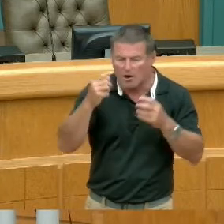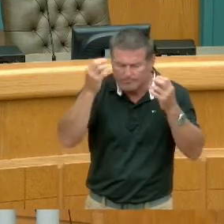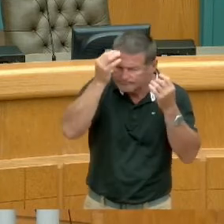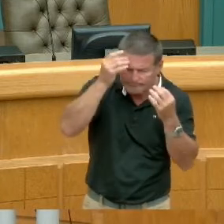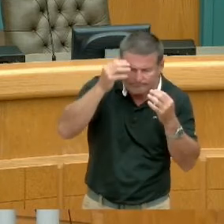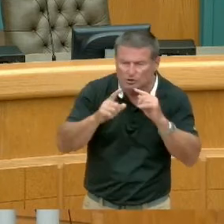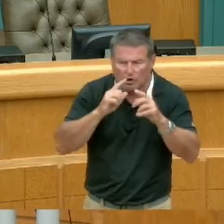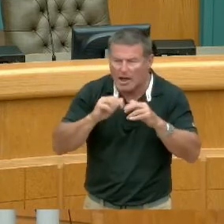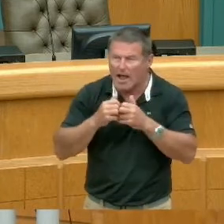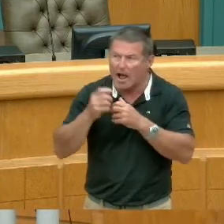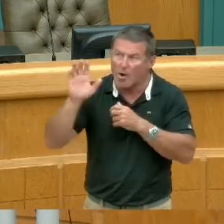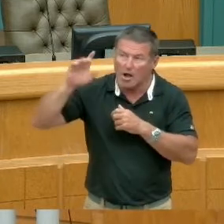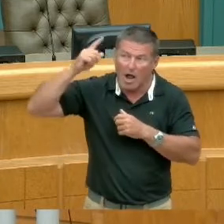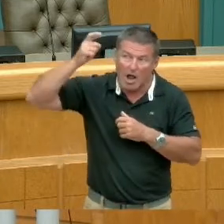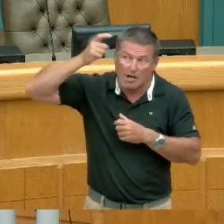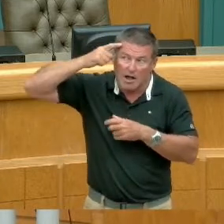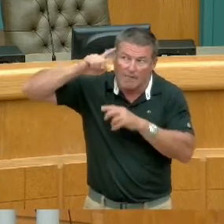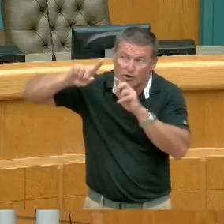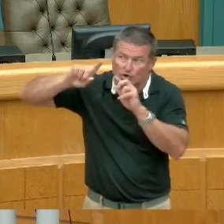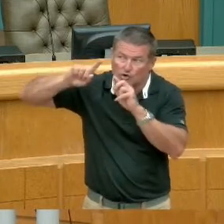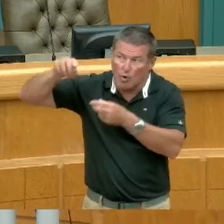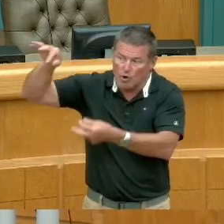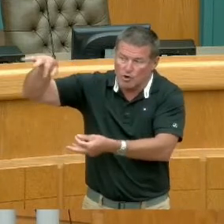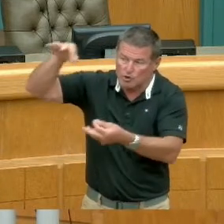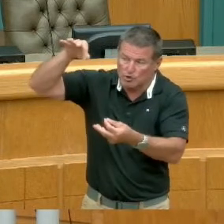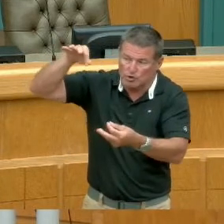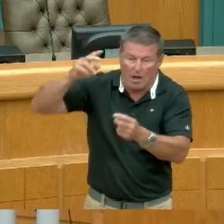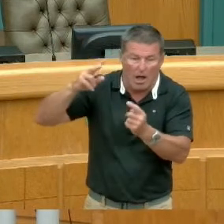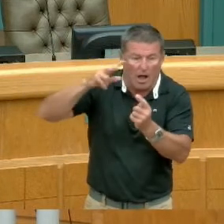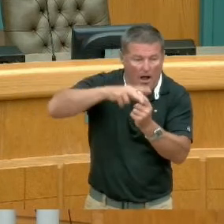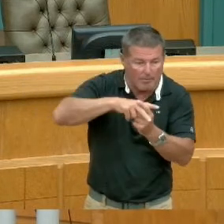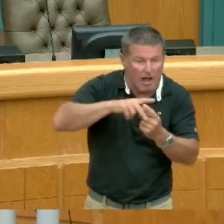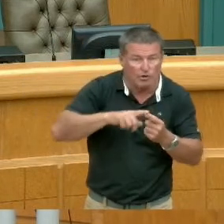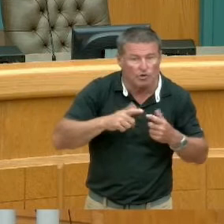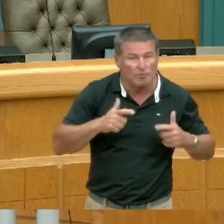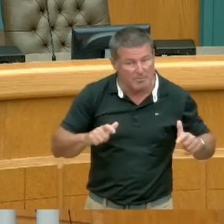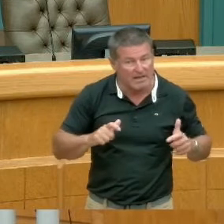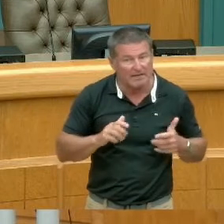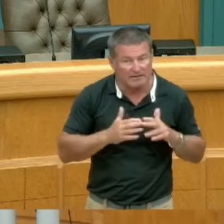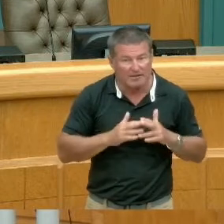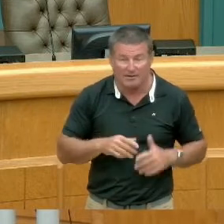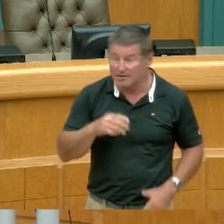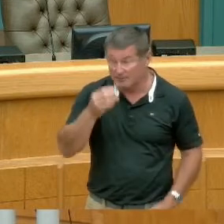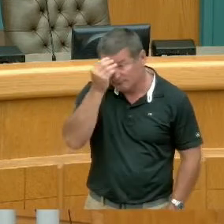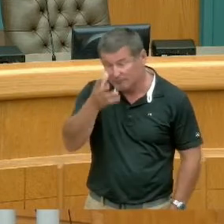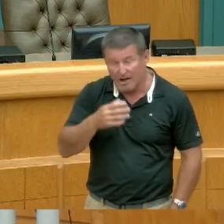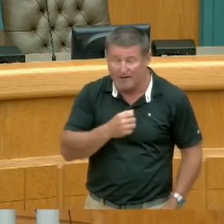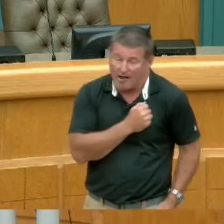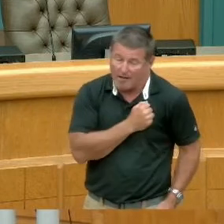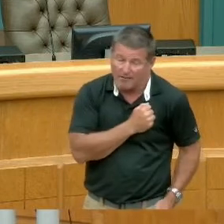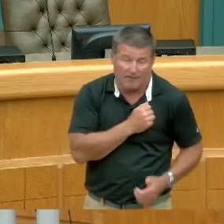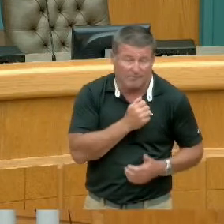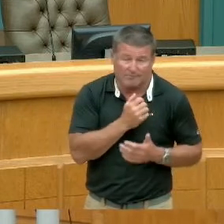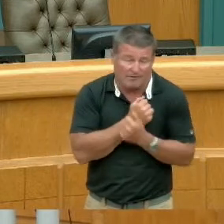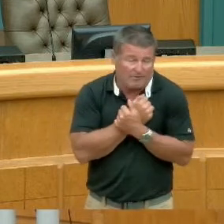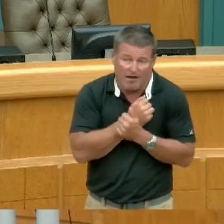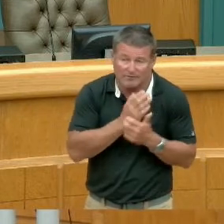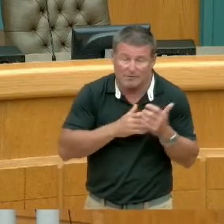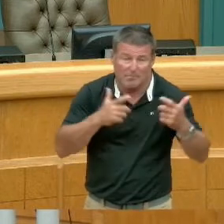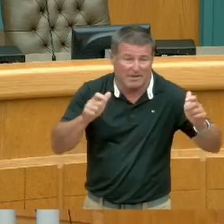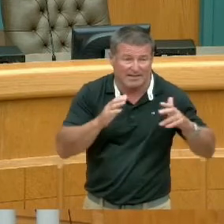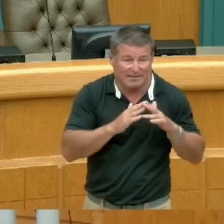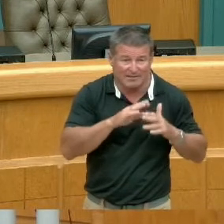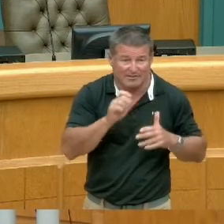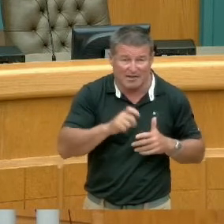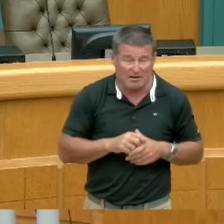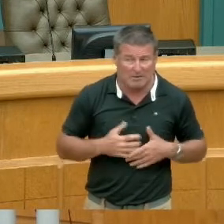And it's very interesting, and I can tell you, I love some of the other cities in the state of Texas, but